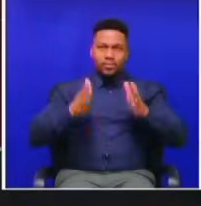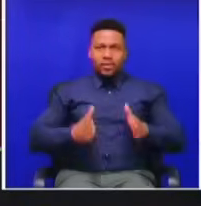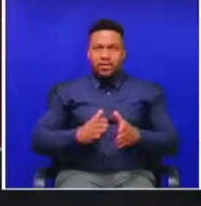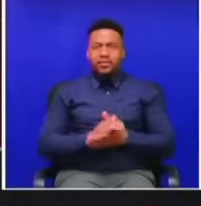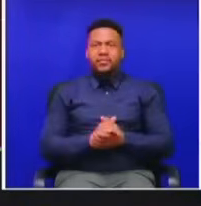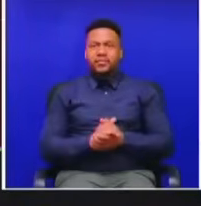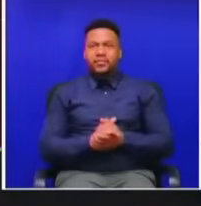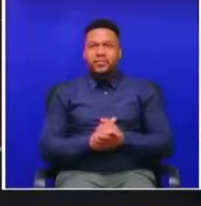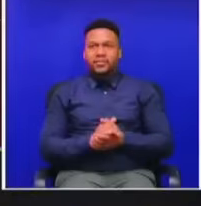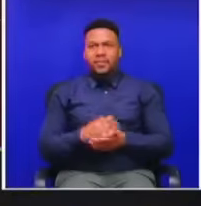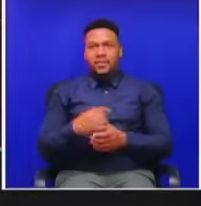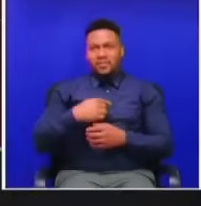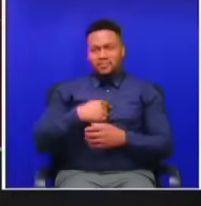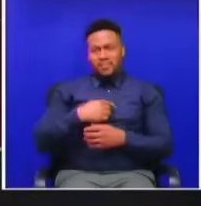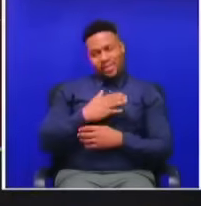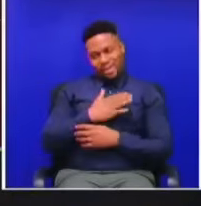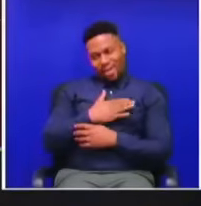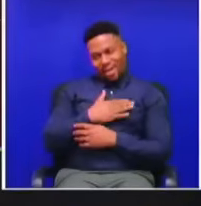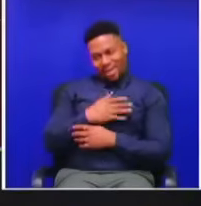like your laughter